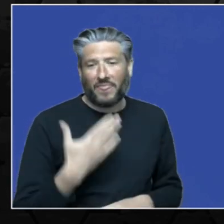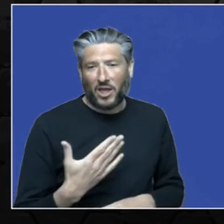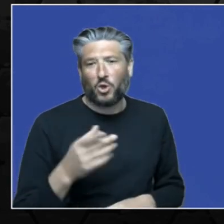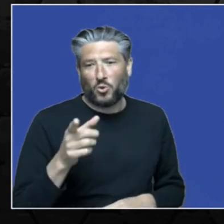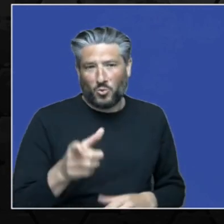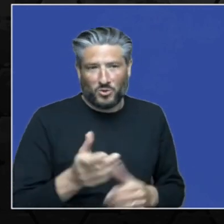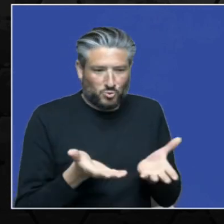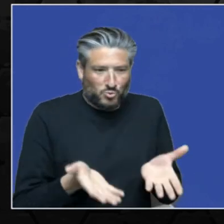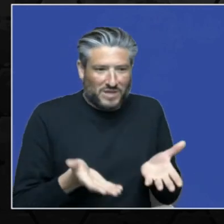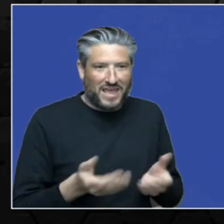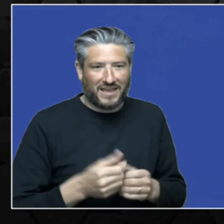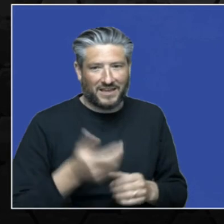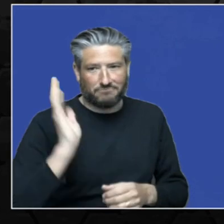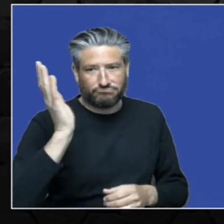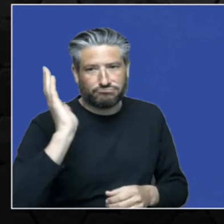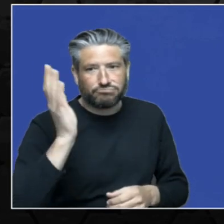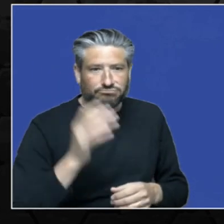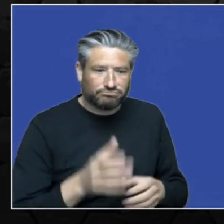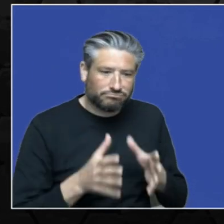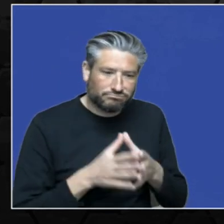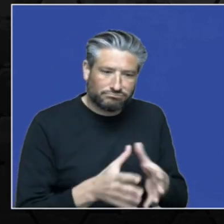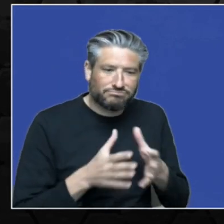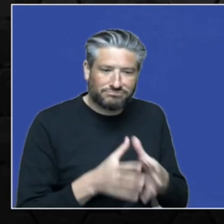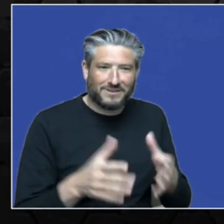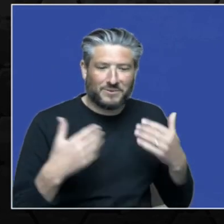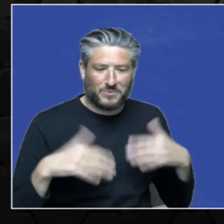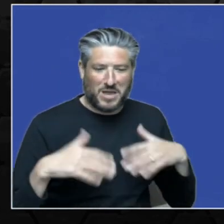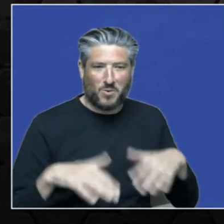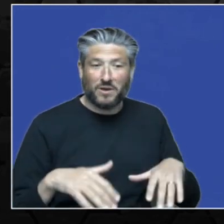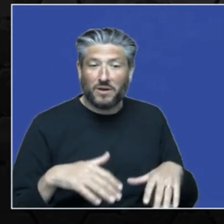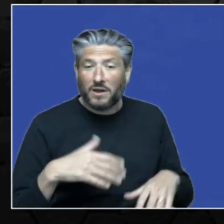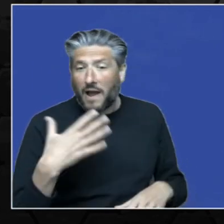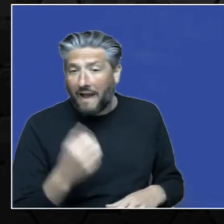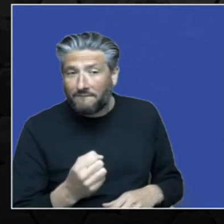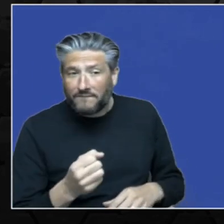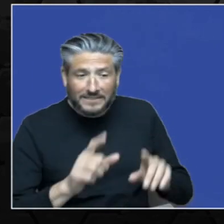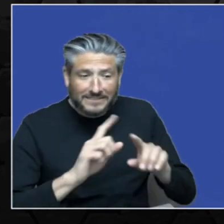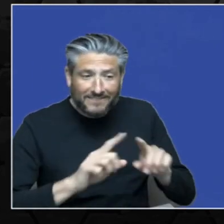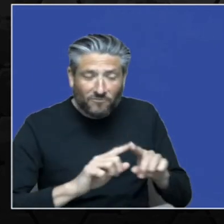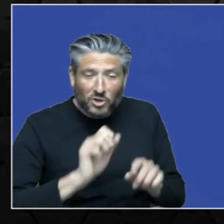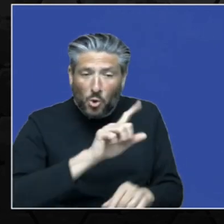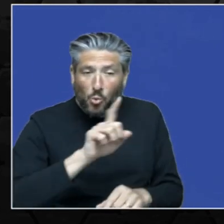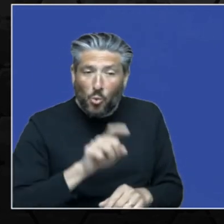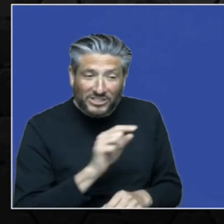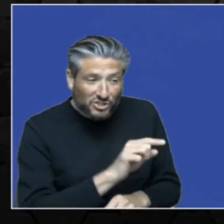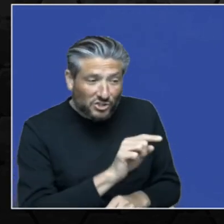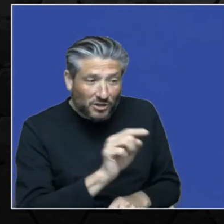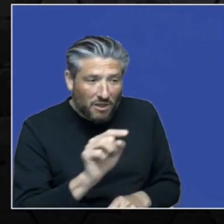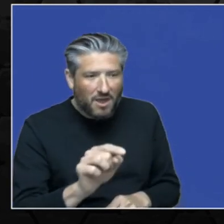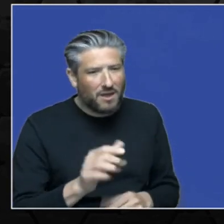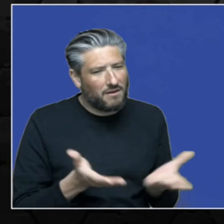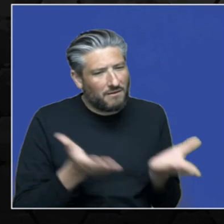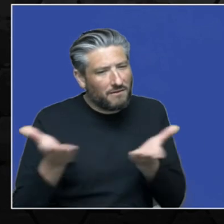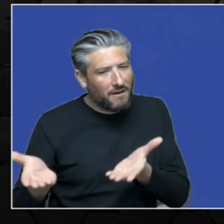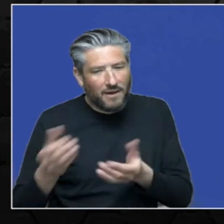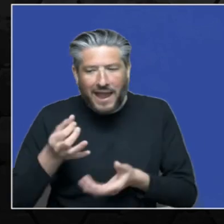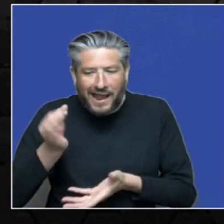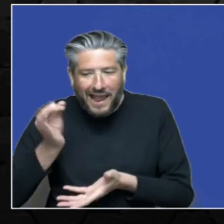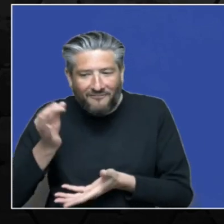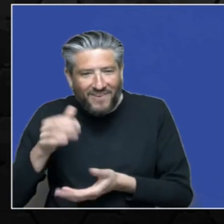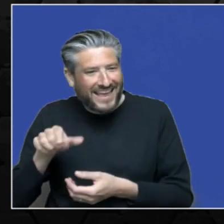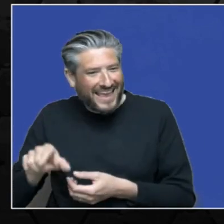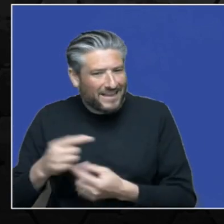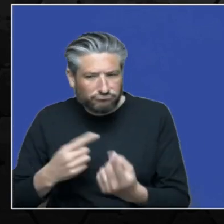have another questions, Rama will be also like there in the cafe, so you can ask your questions over